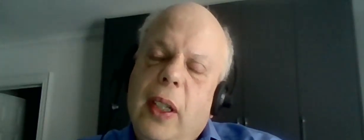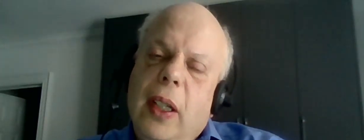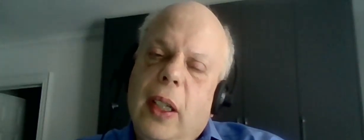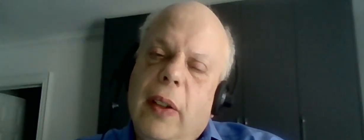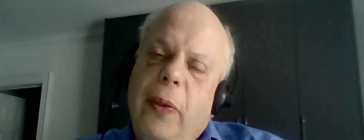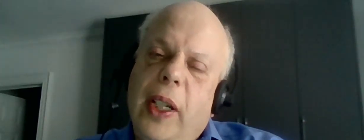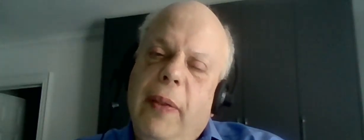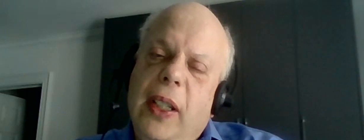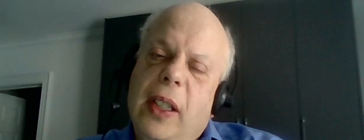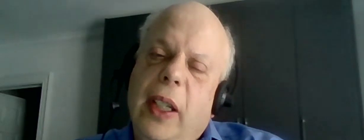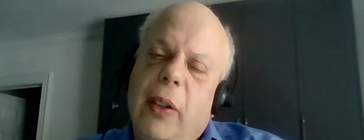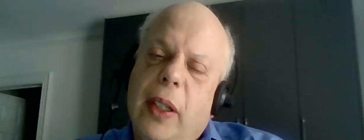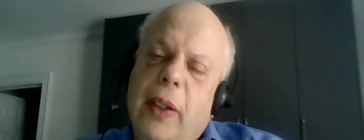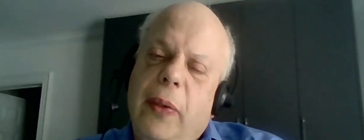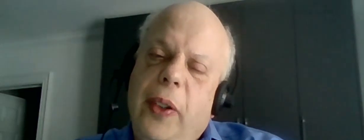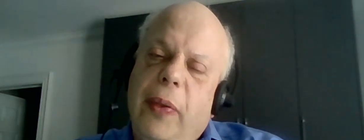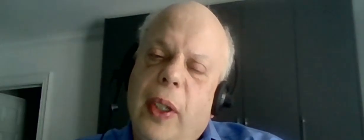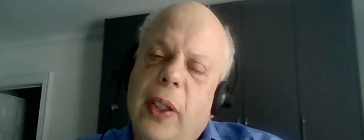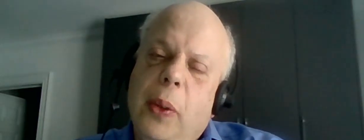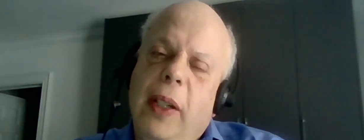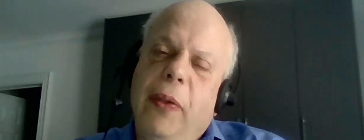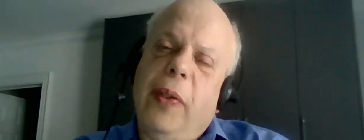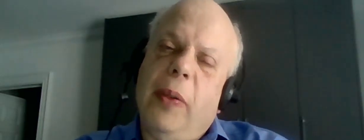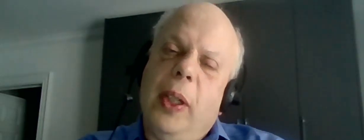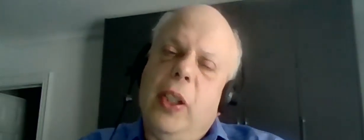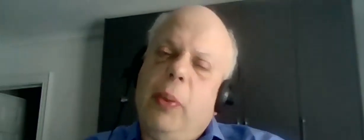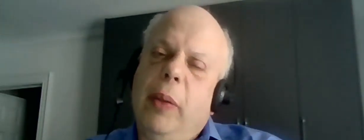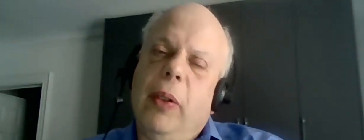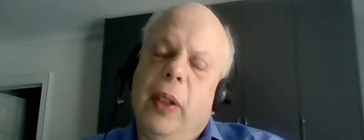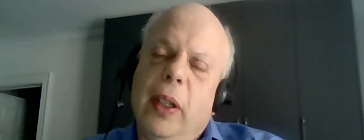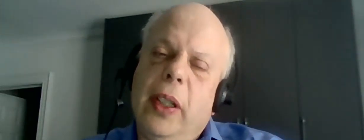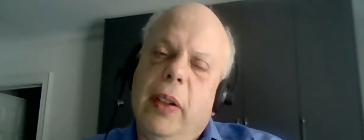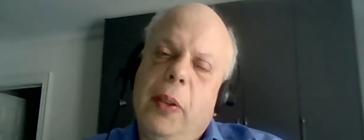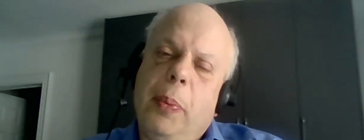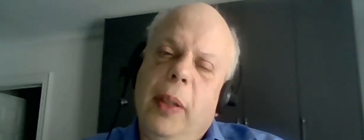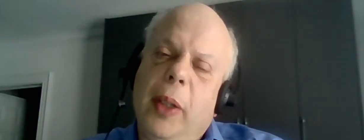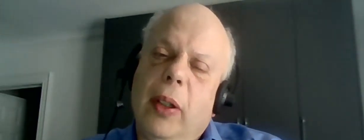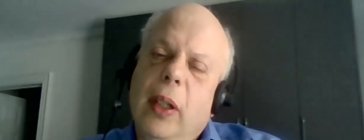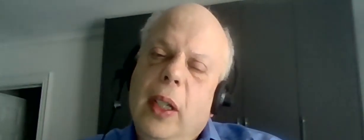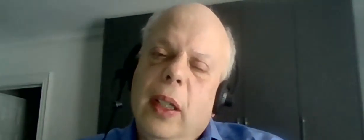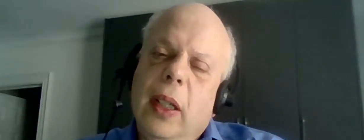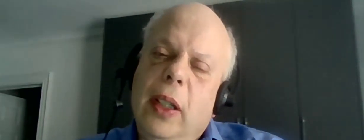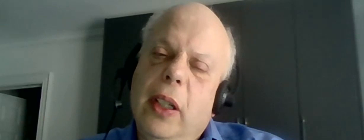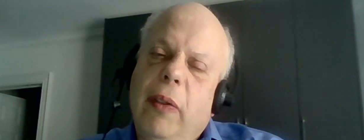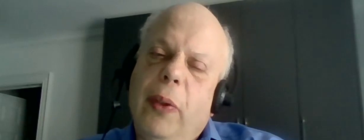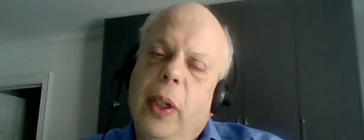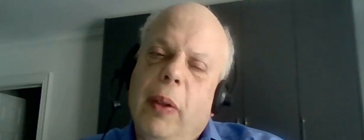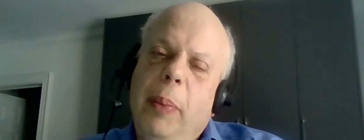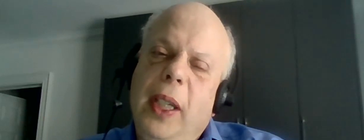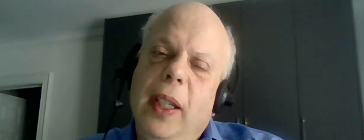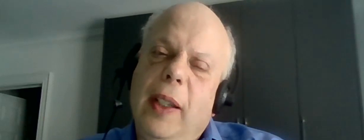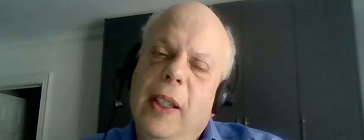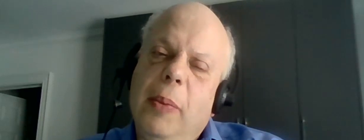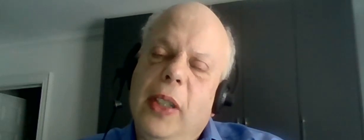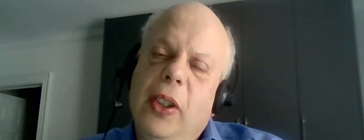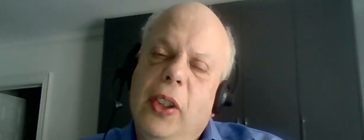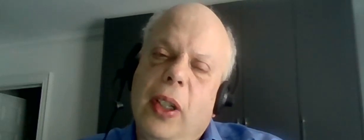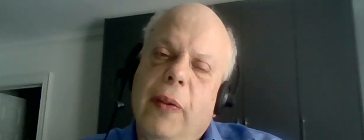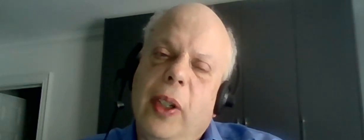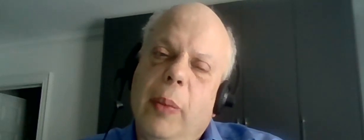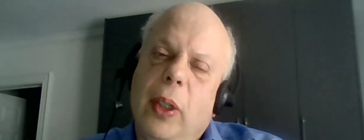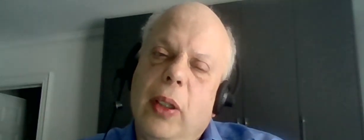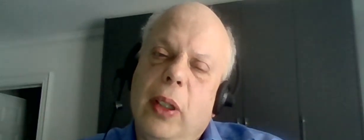crisis. 5 days later, on the 25th of March, we wrote Ontario's Premier, Doug Ford, repeating this